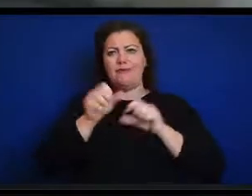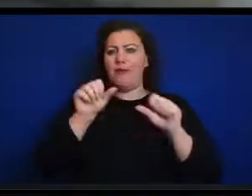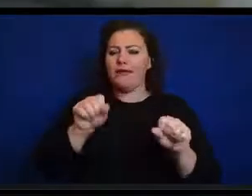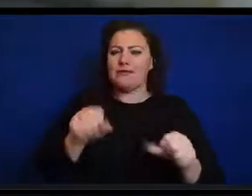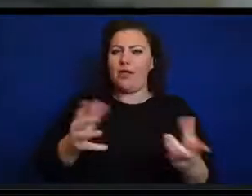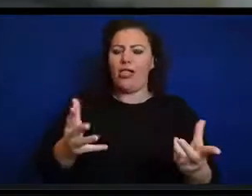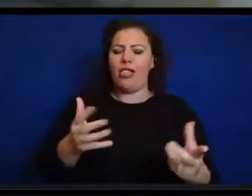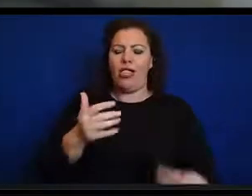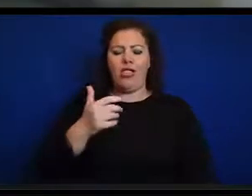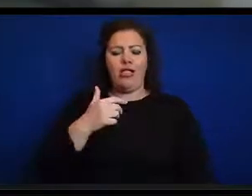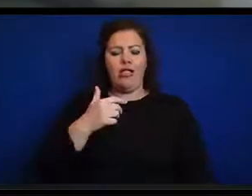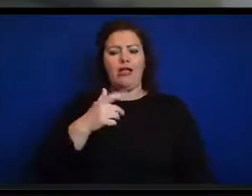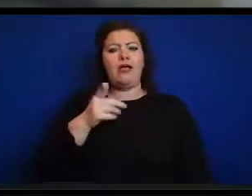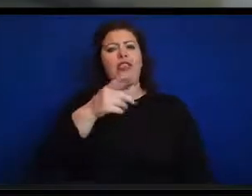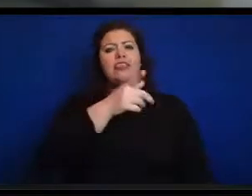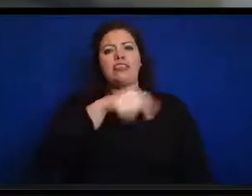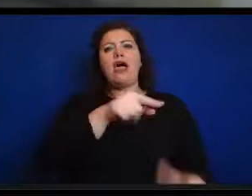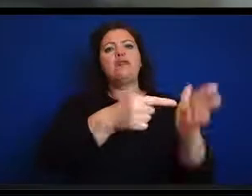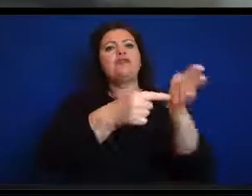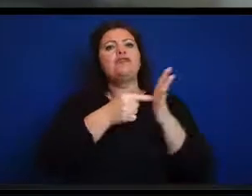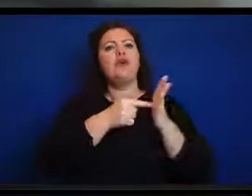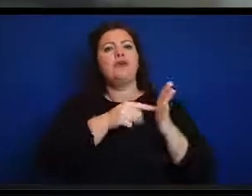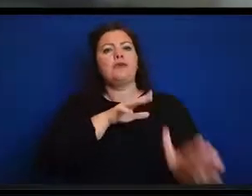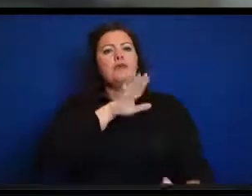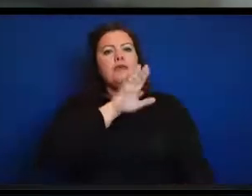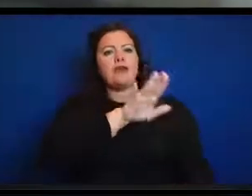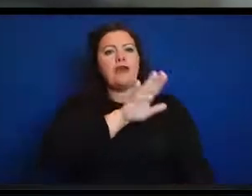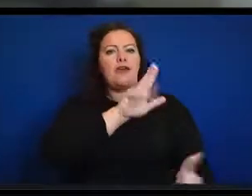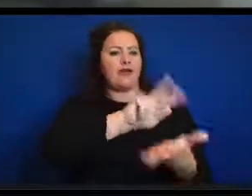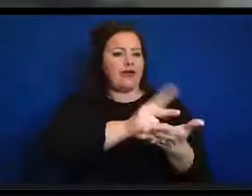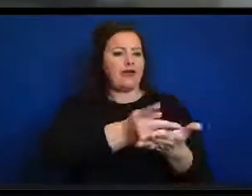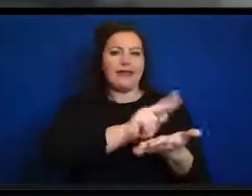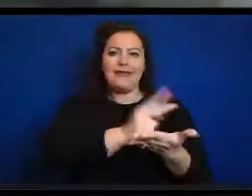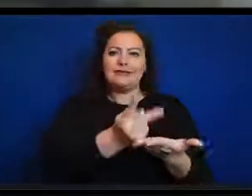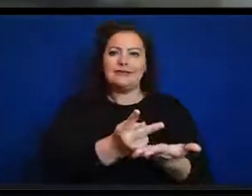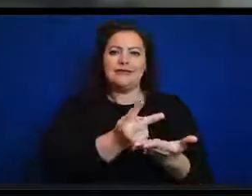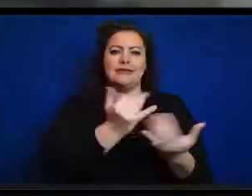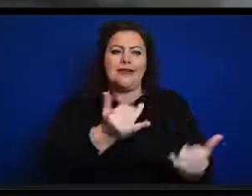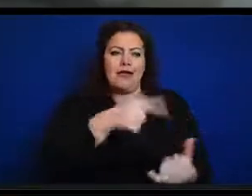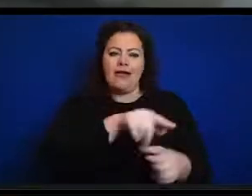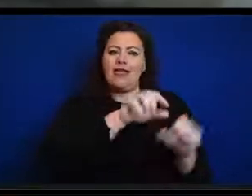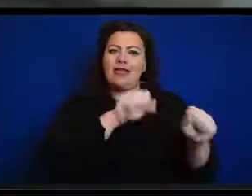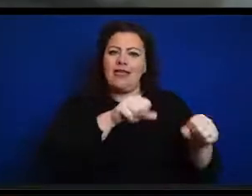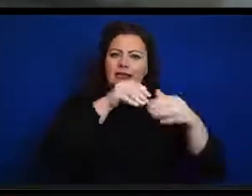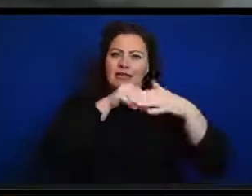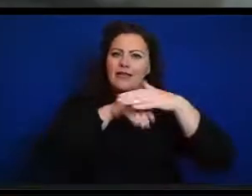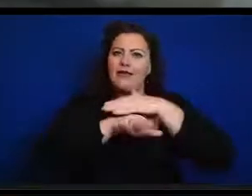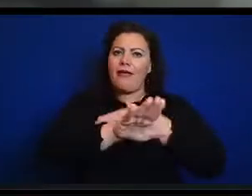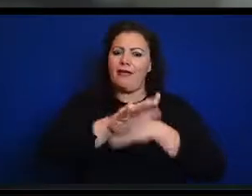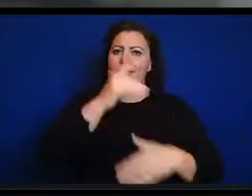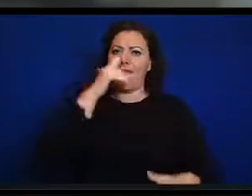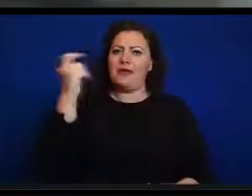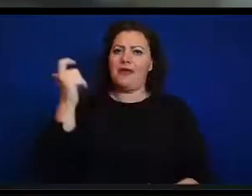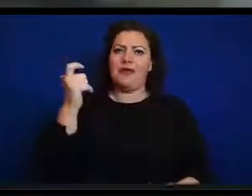conditions were possible. They showed me their kitchens where They now can walk in because